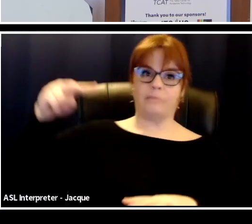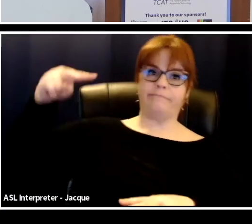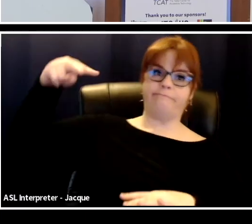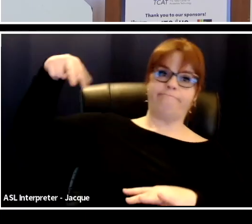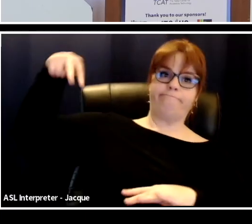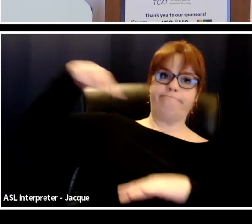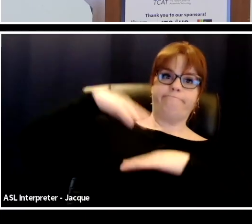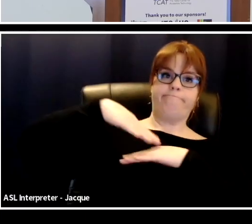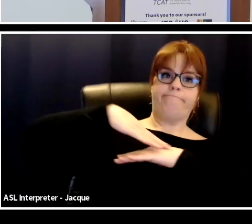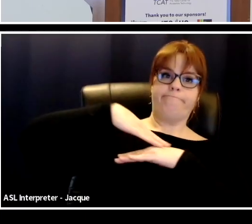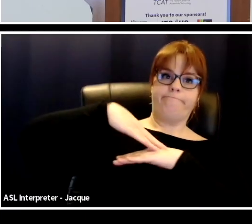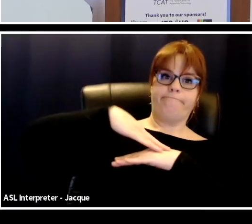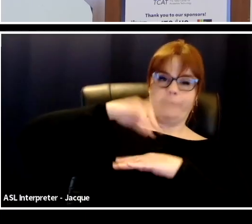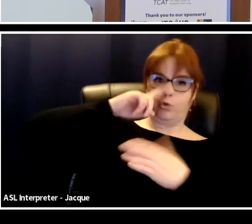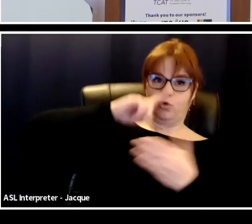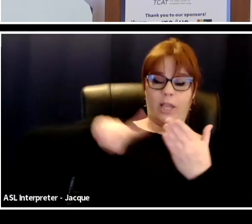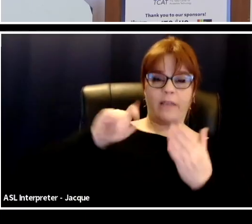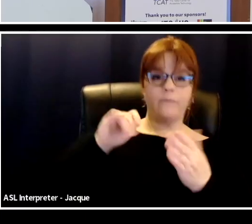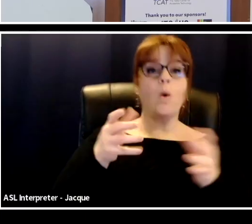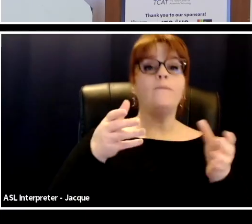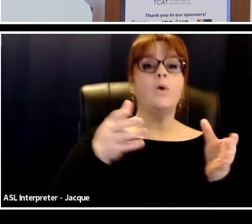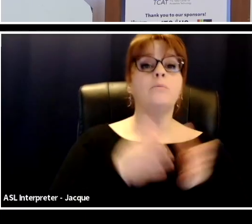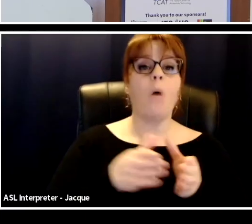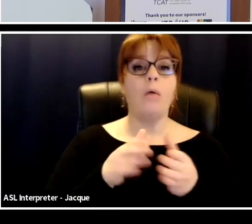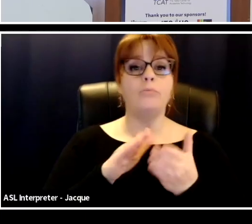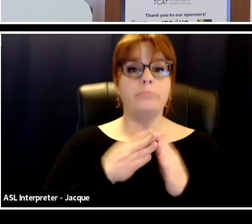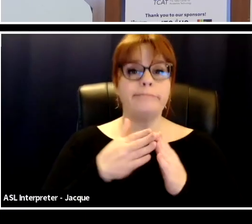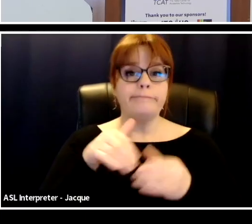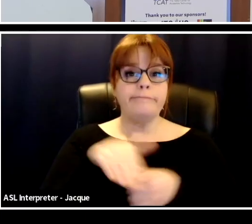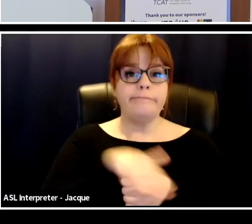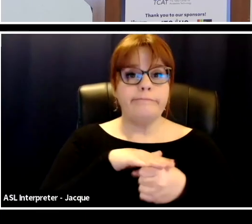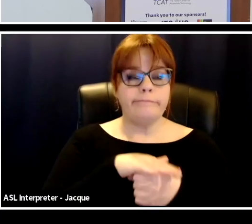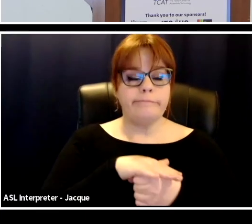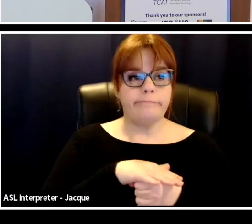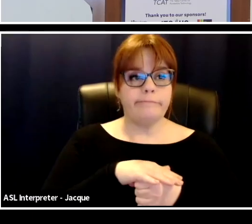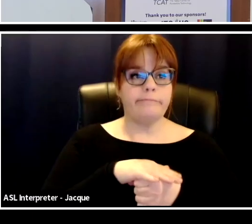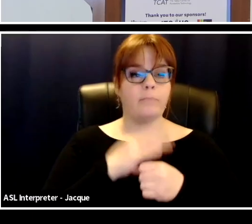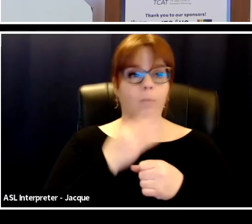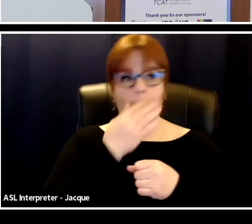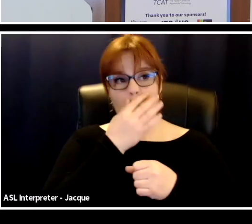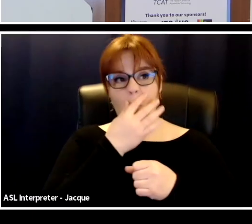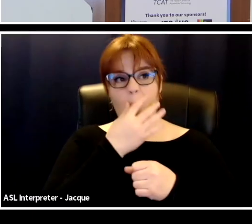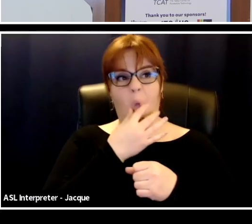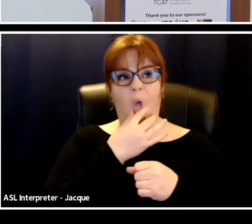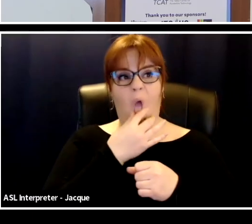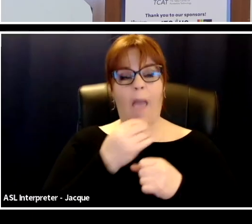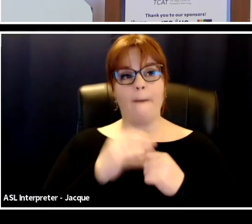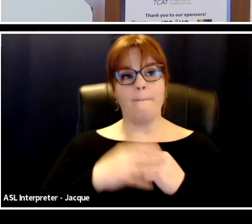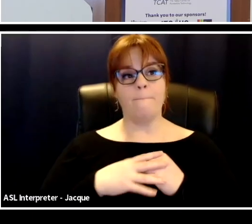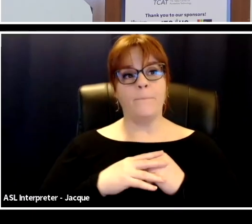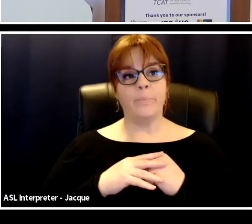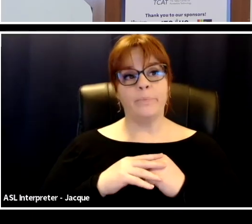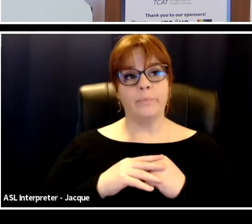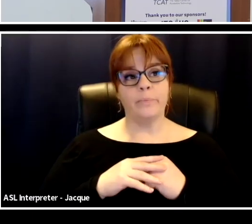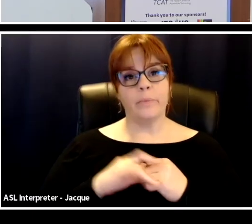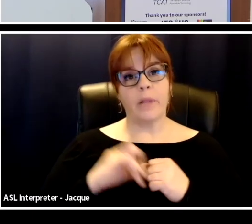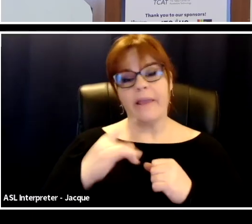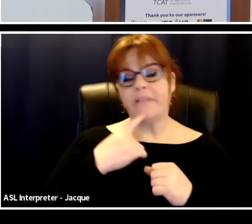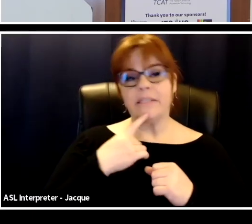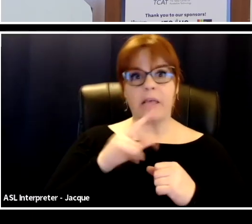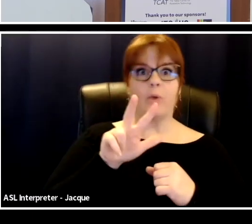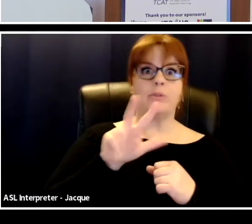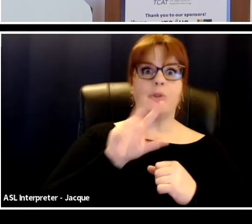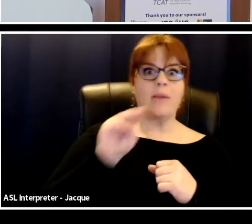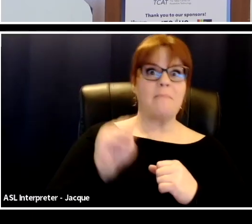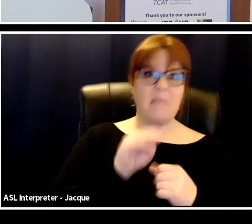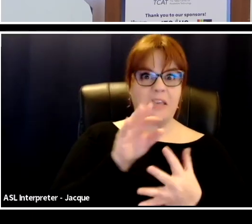you have a small jurisdiction and you see, you know, the report, I don't think it would actually kind of come across this way, but if it said, you know, there were 3 million features in there, you're